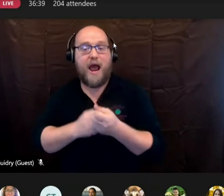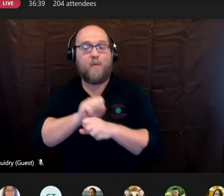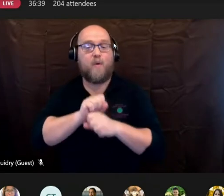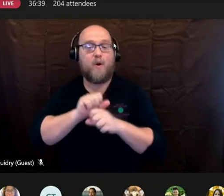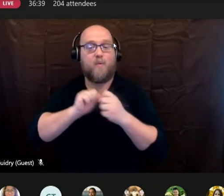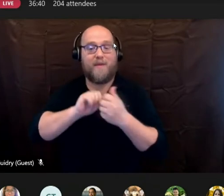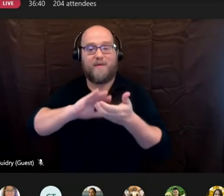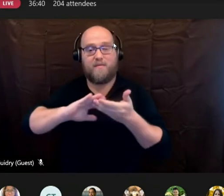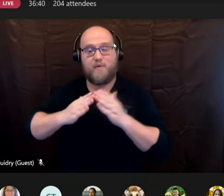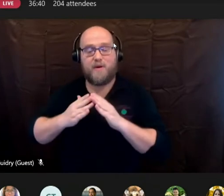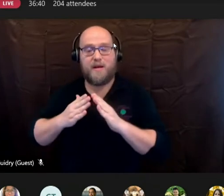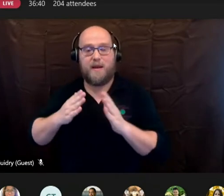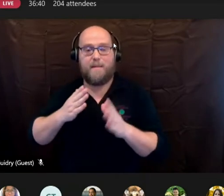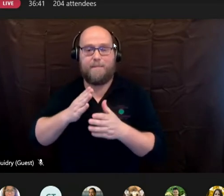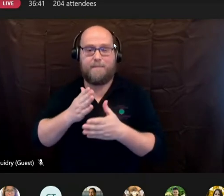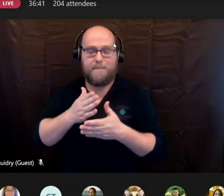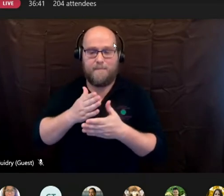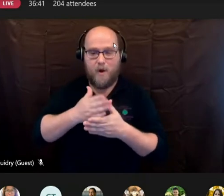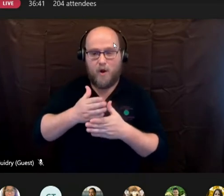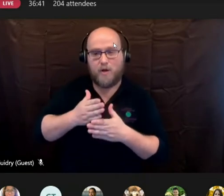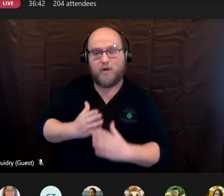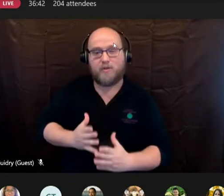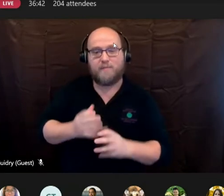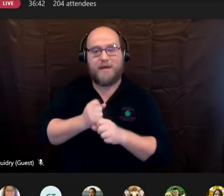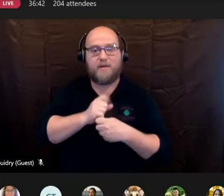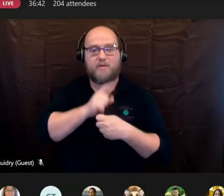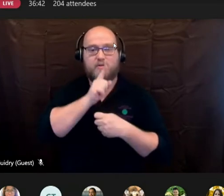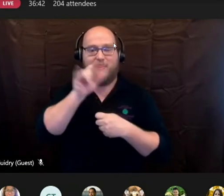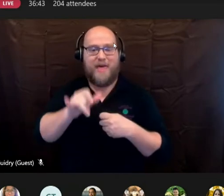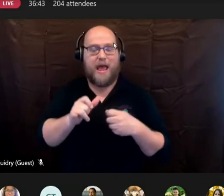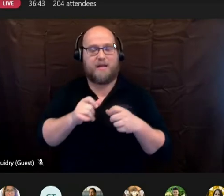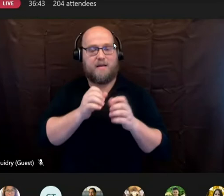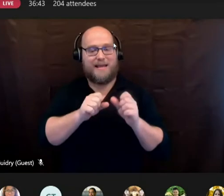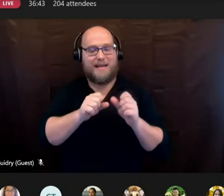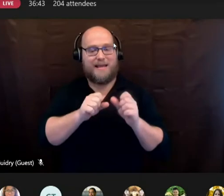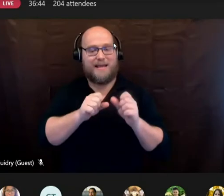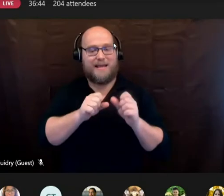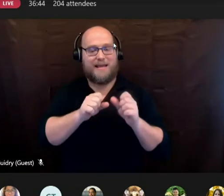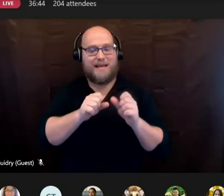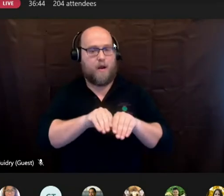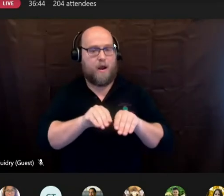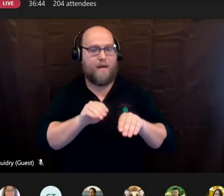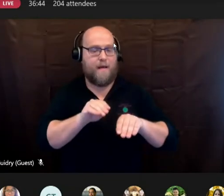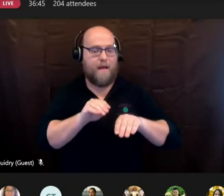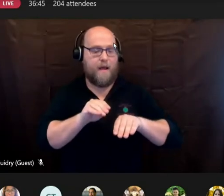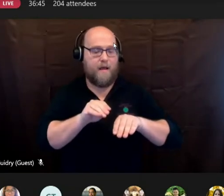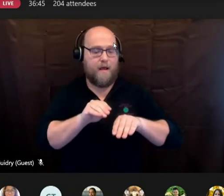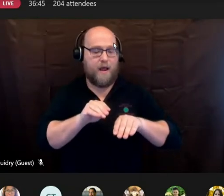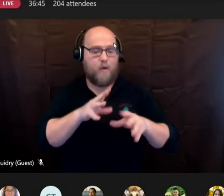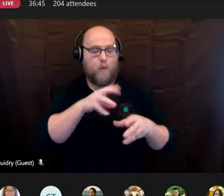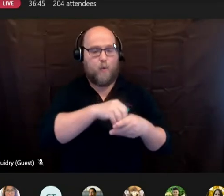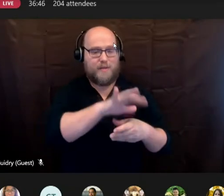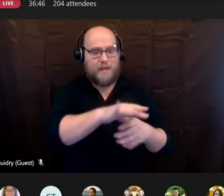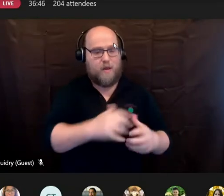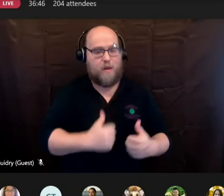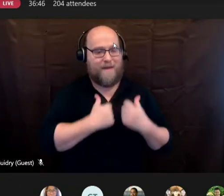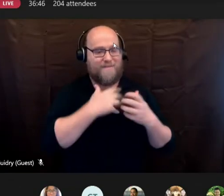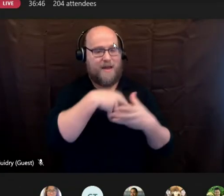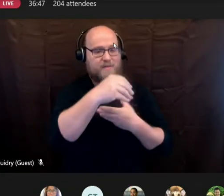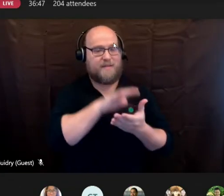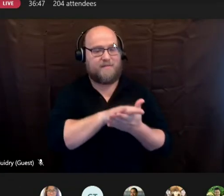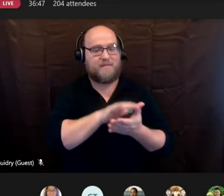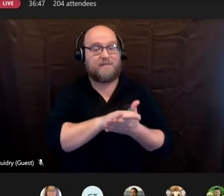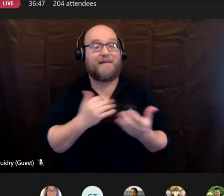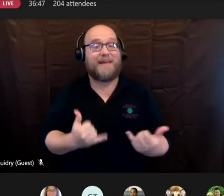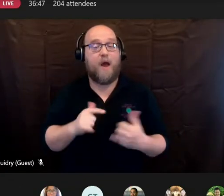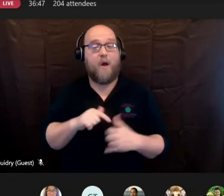students' lives outside of school. And now I'll hand this over to Dr. Keisha Scarlett, our Chief Academic Officer.